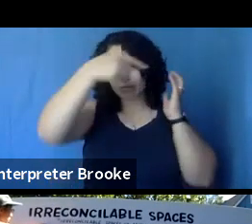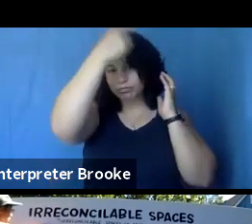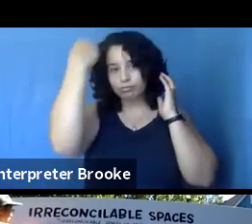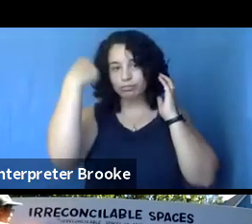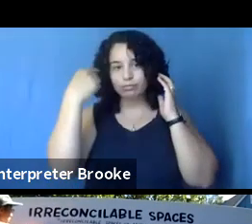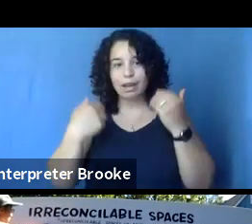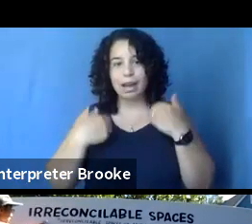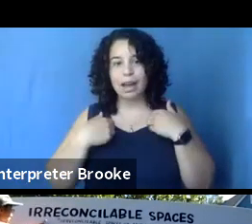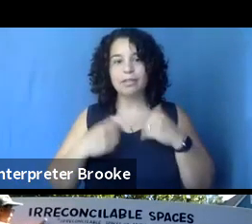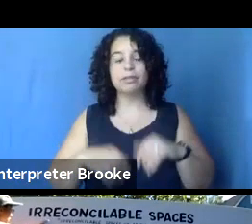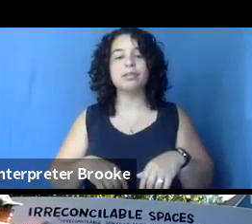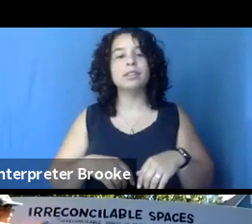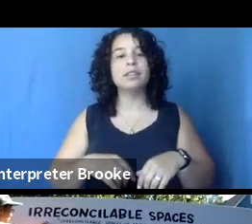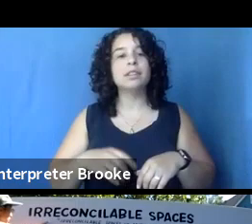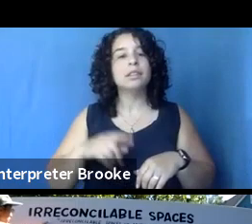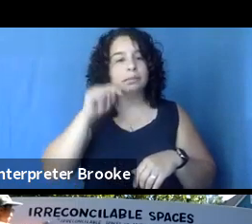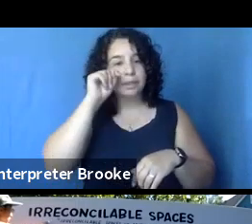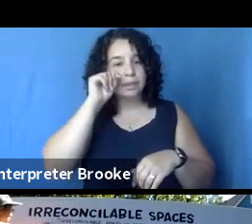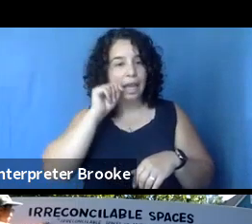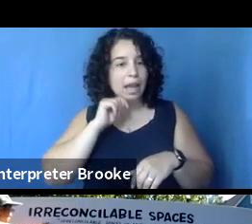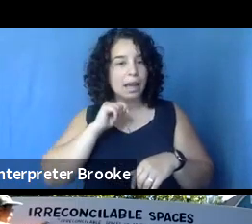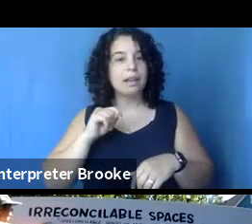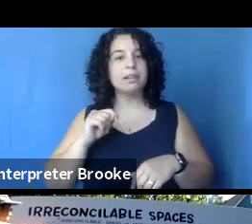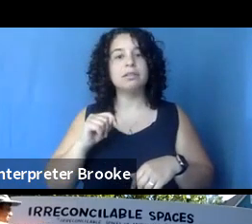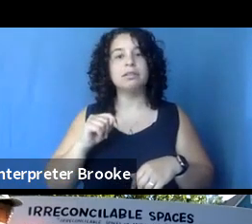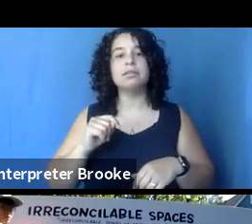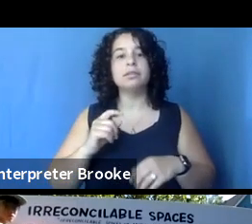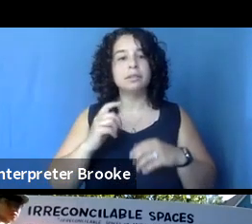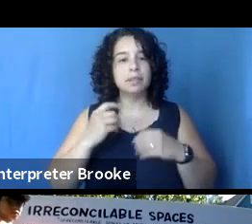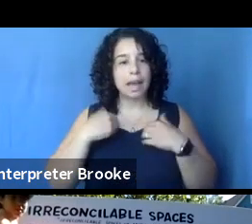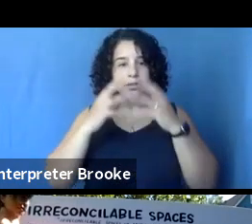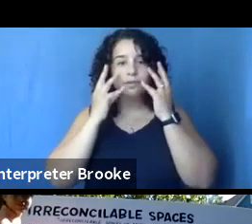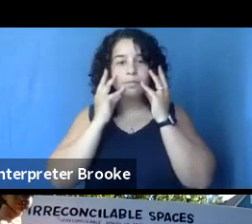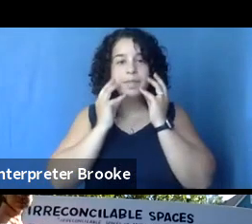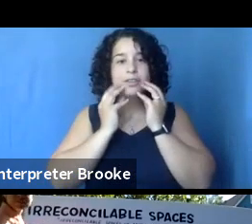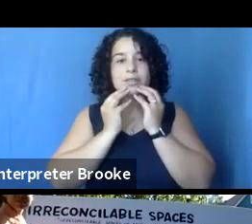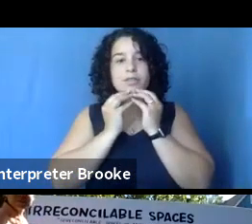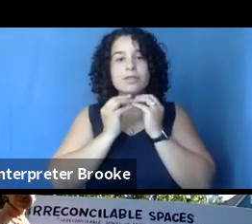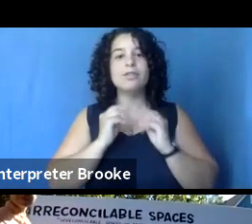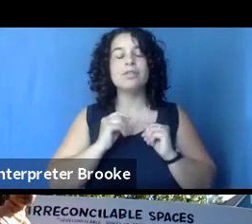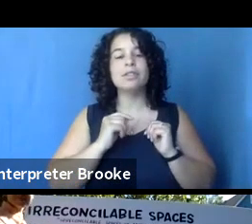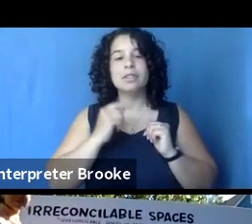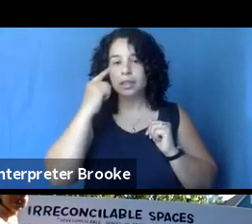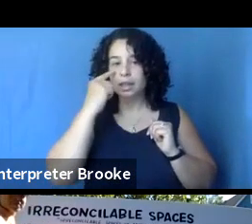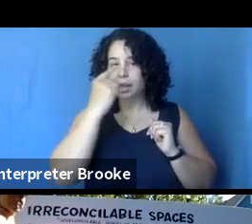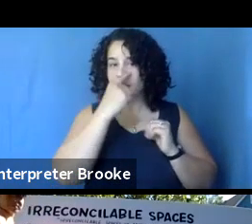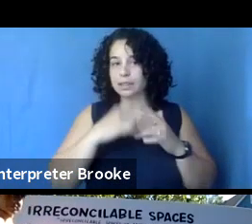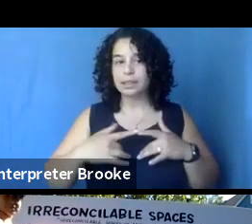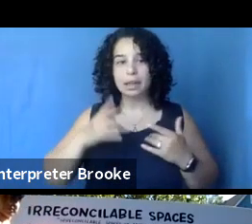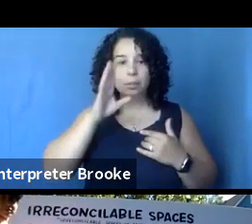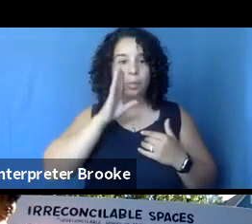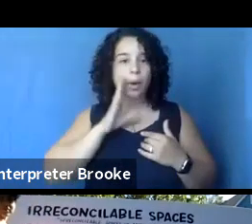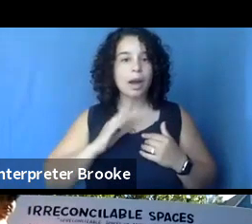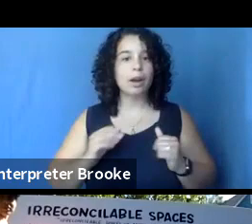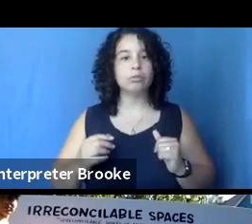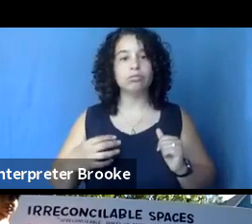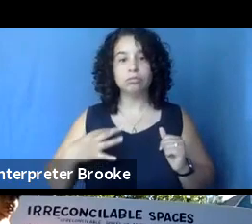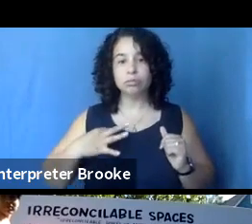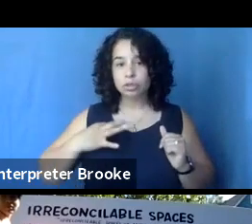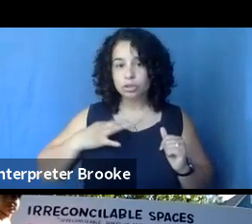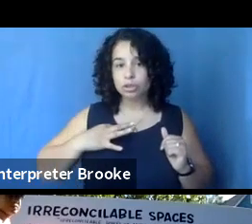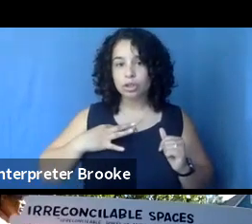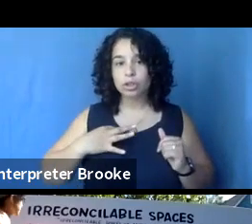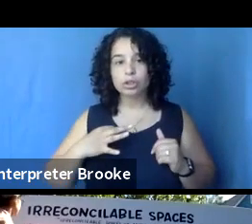a dark beard, hazel eyes, wearing like a brown collared shirt and